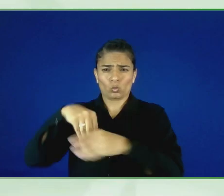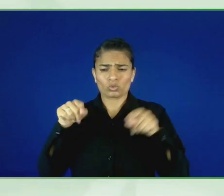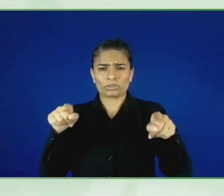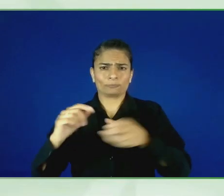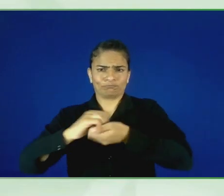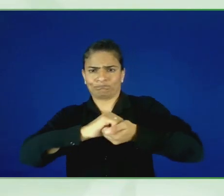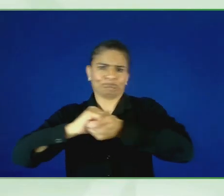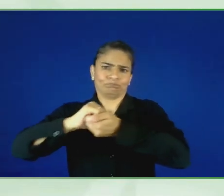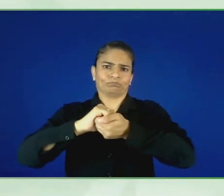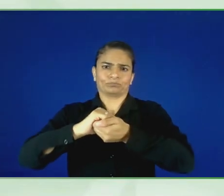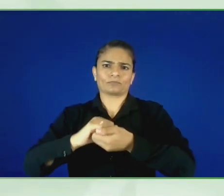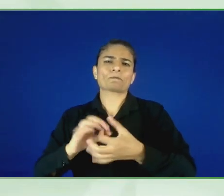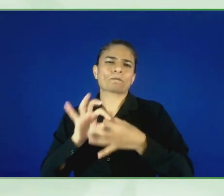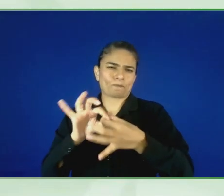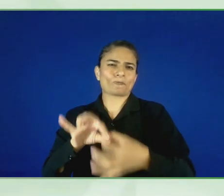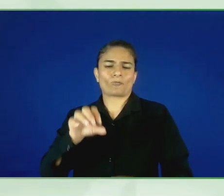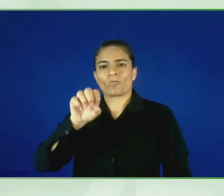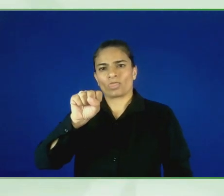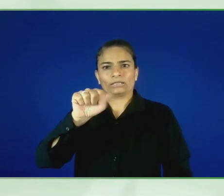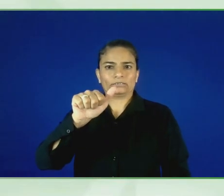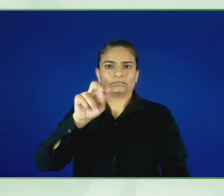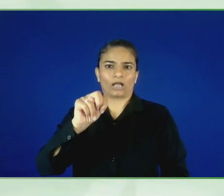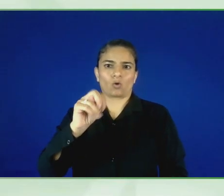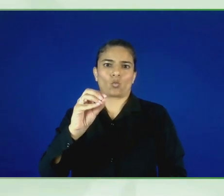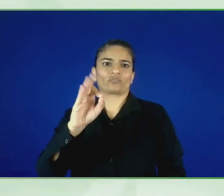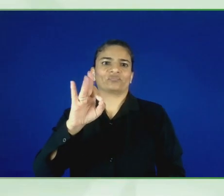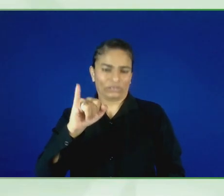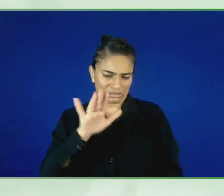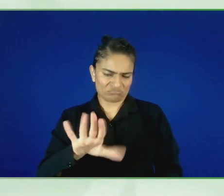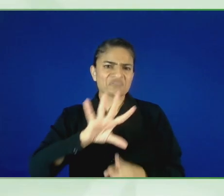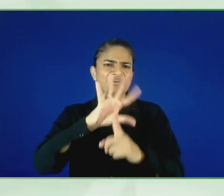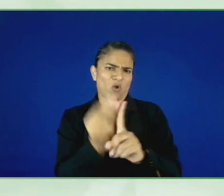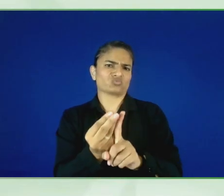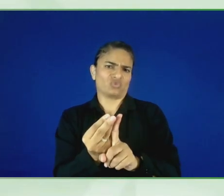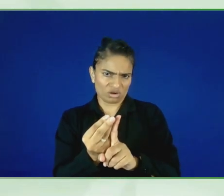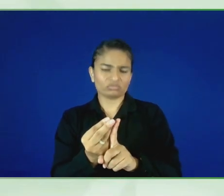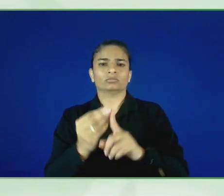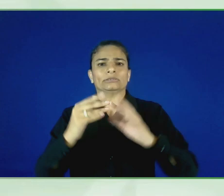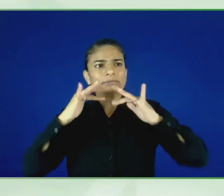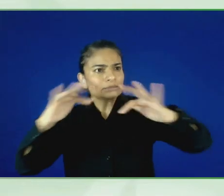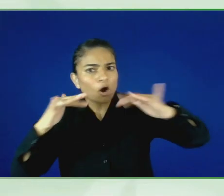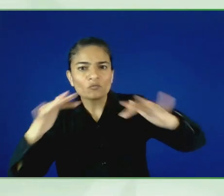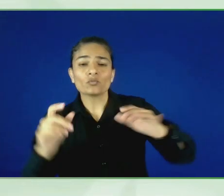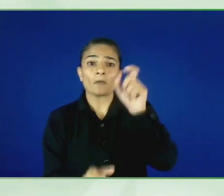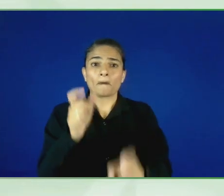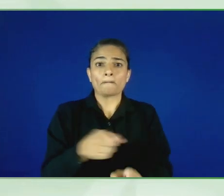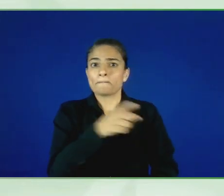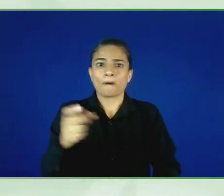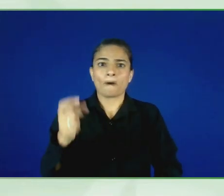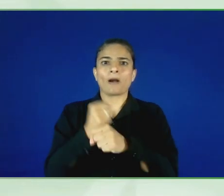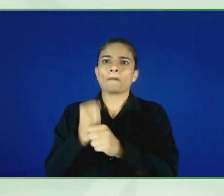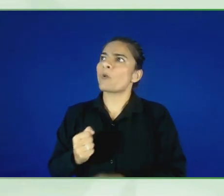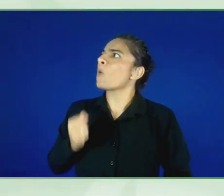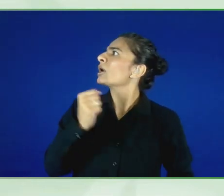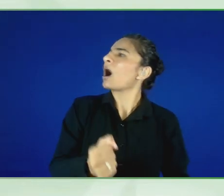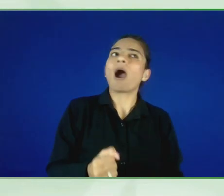broader culture, diversity, and employee experience strategy. So basically everything we do in terms of